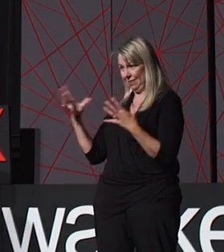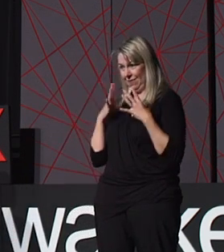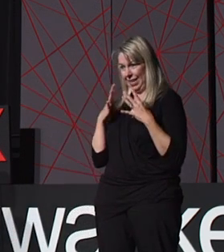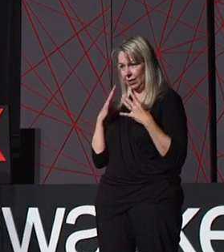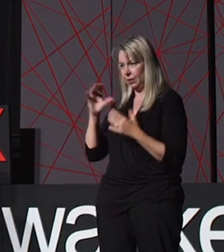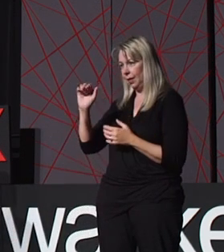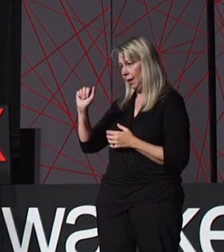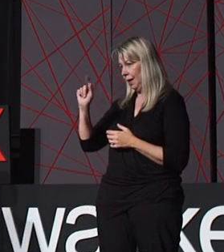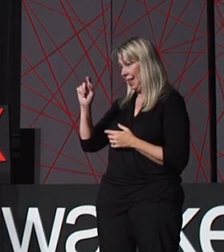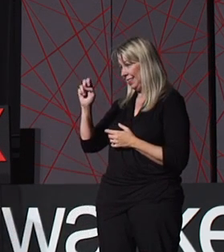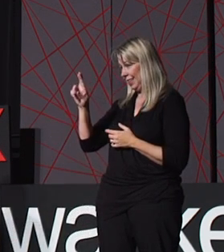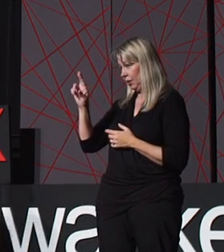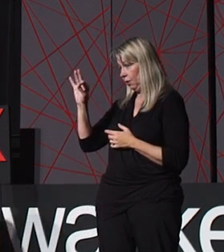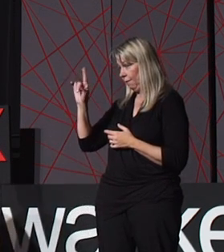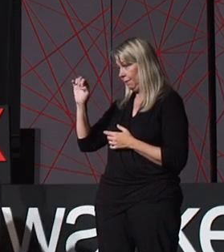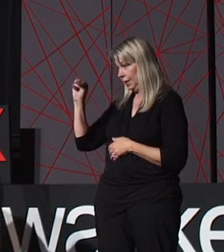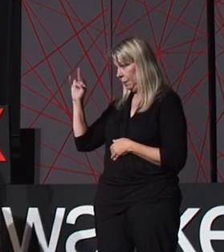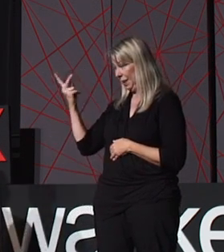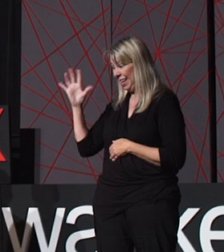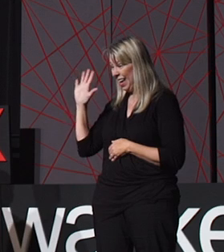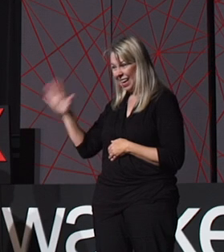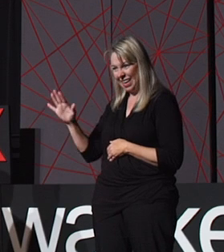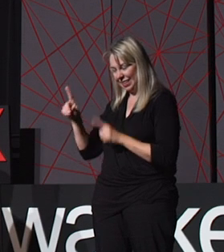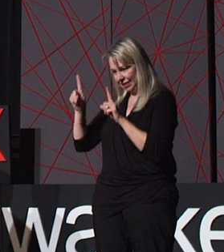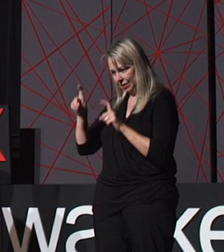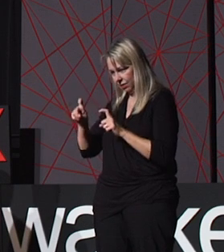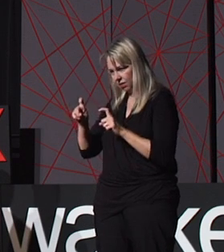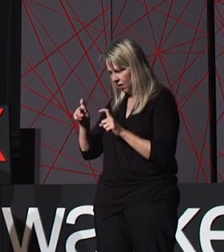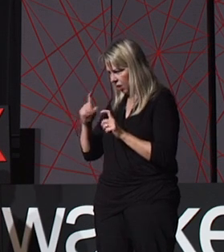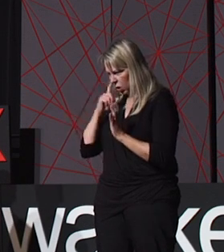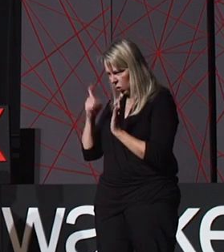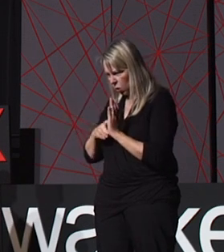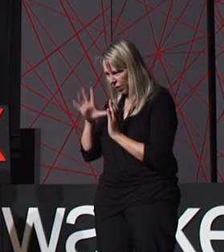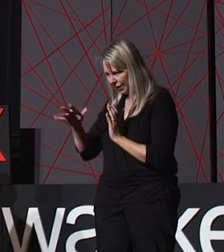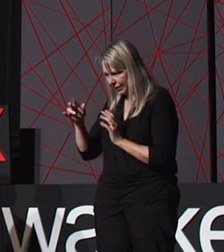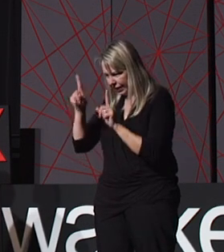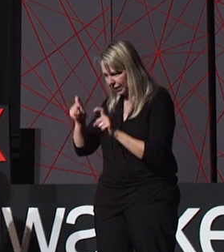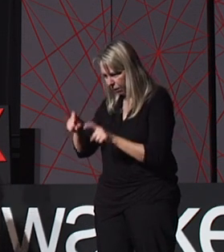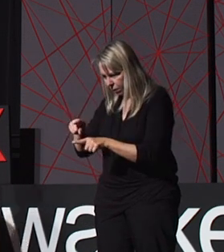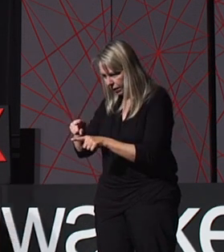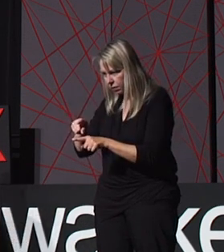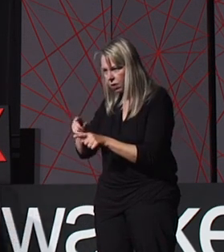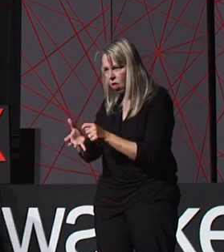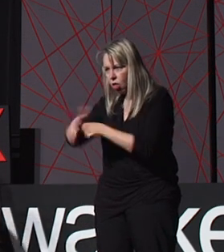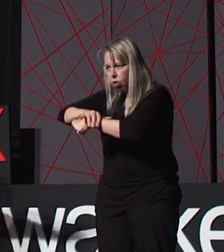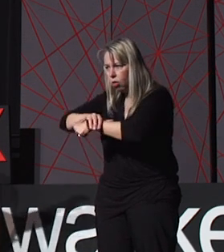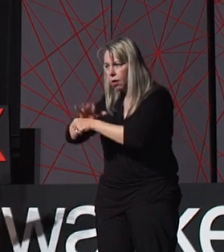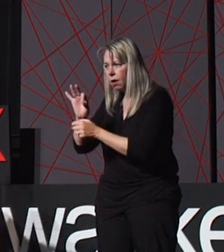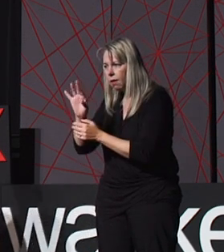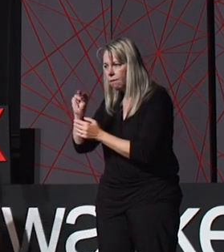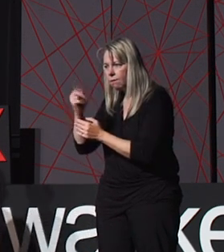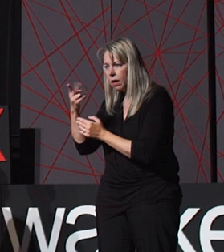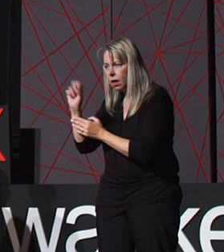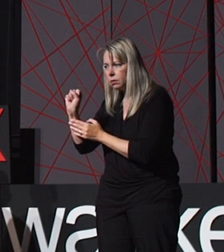came back to his lab, he realized one of his experiments was totally colonized by fungus. Well, a lesser scientist would have just thrown everything